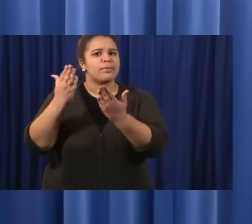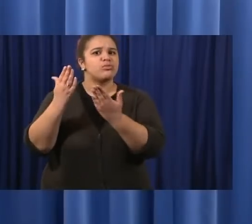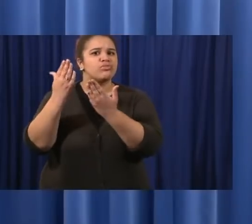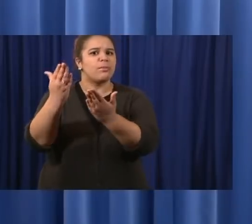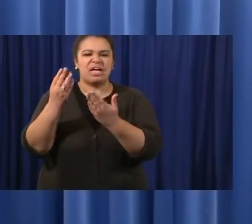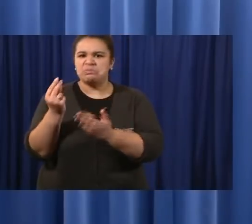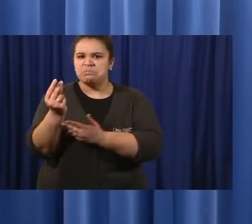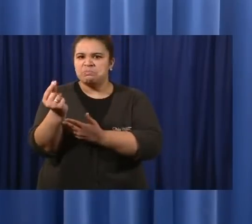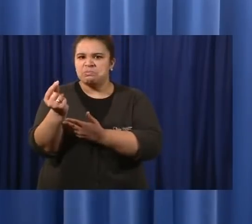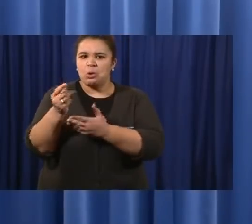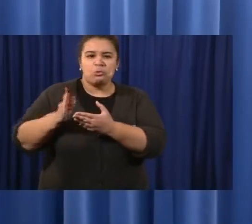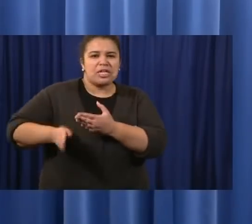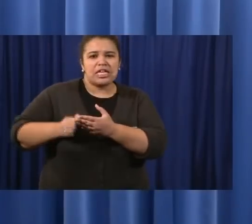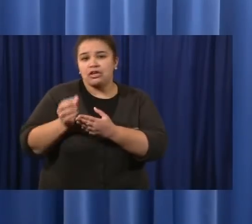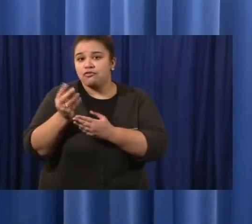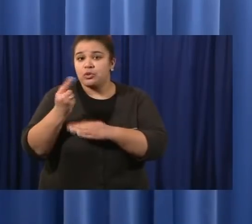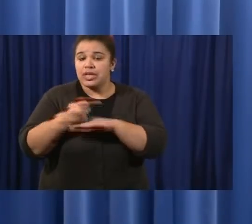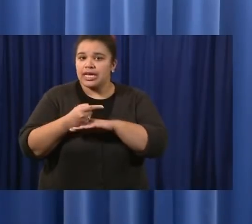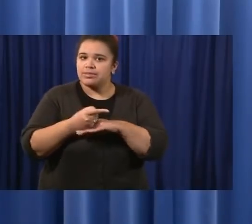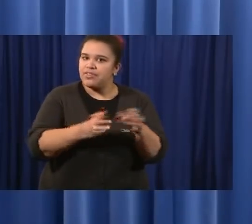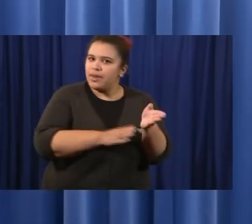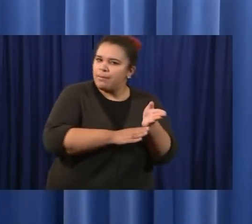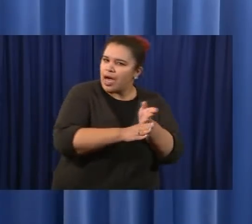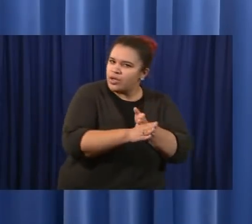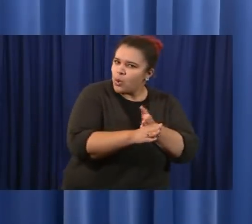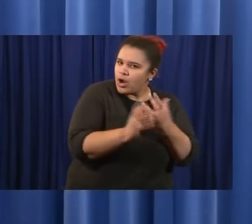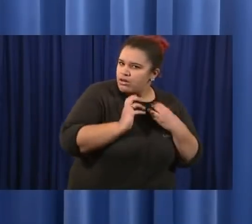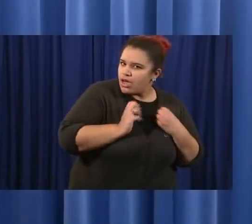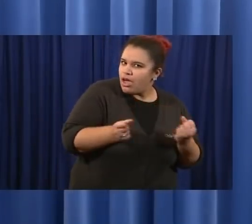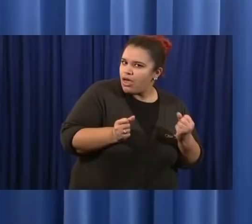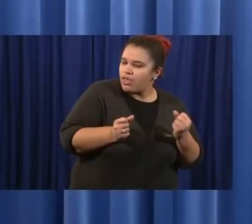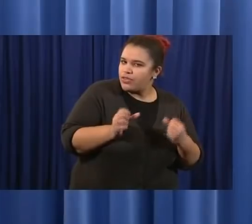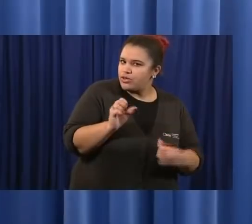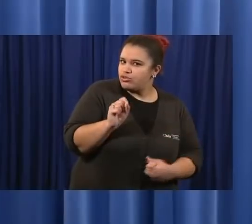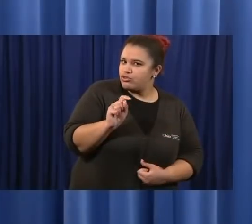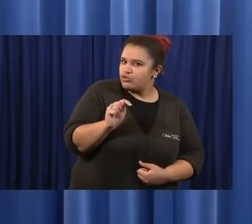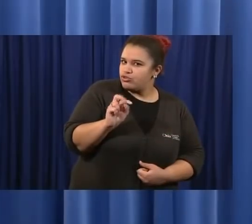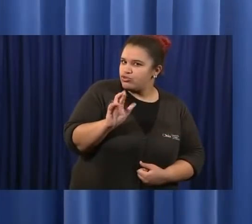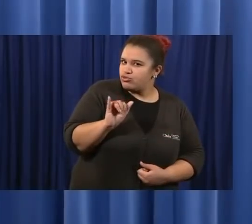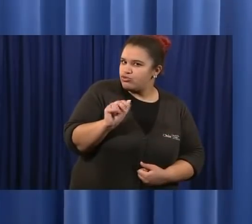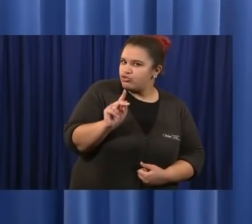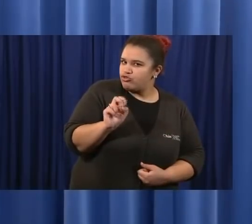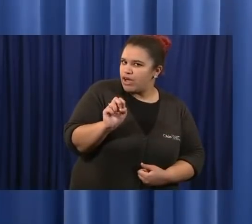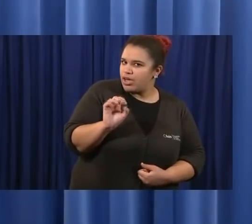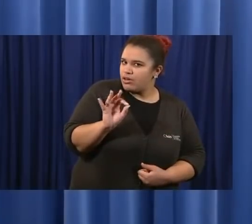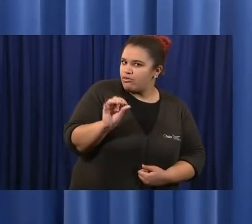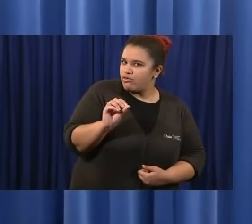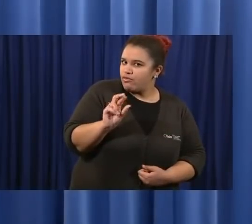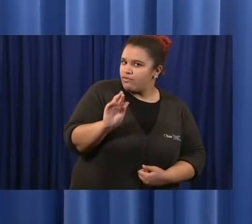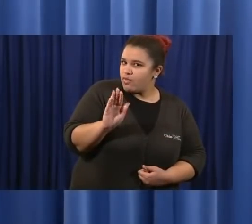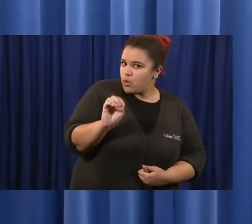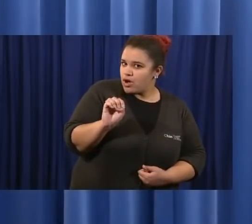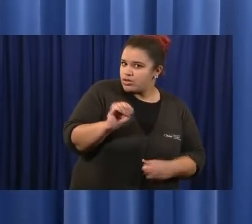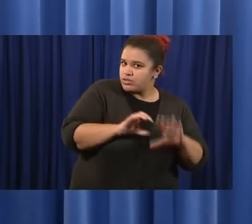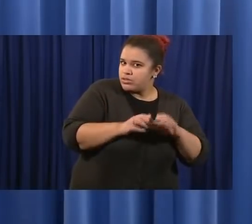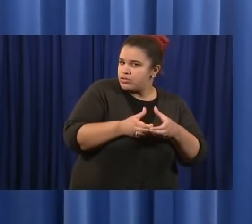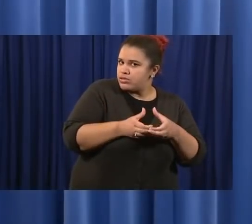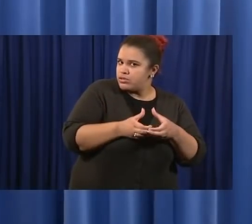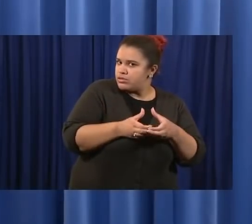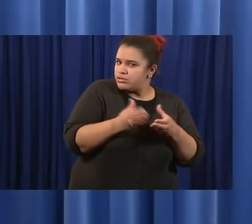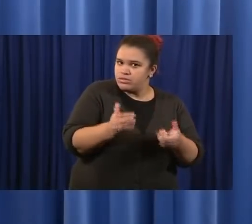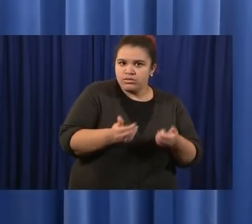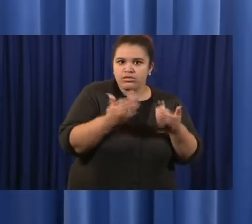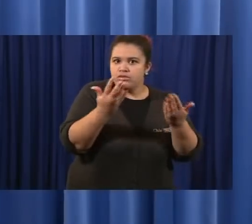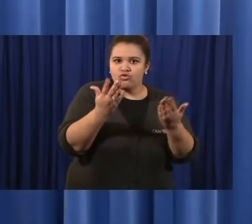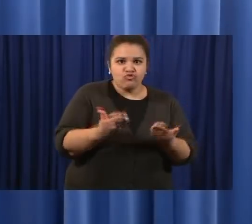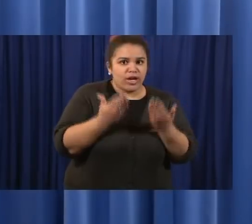this minority health strike force, they haven't come out with anything. What's going on?